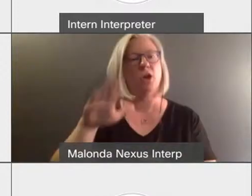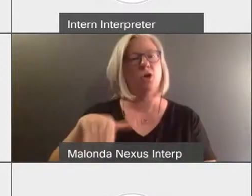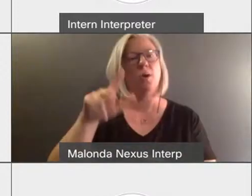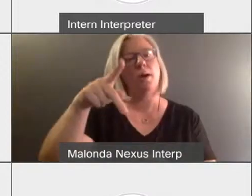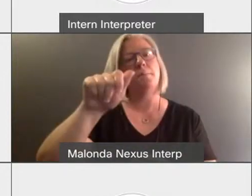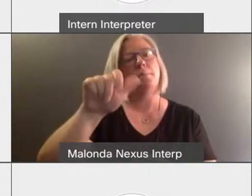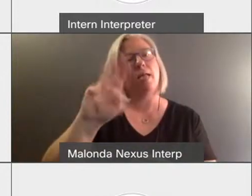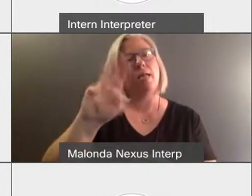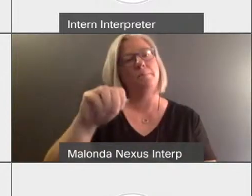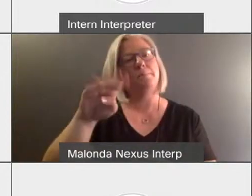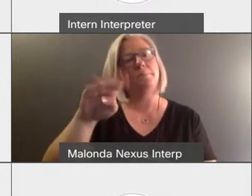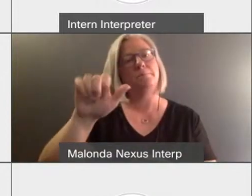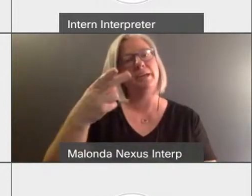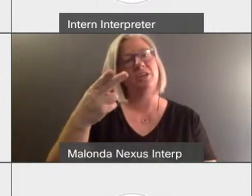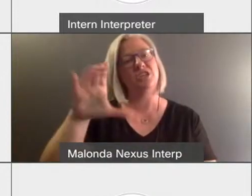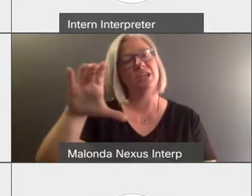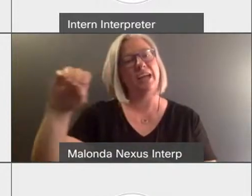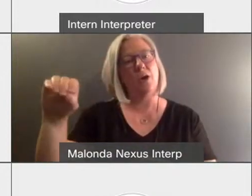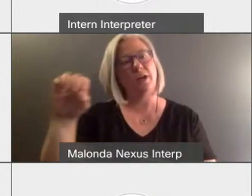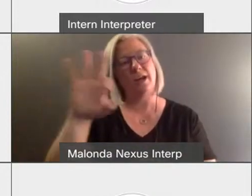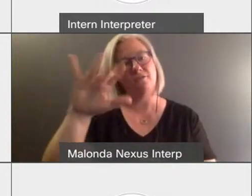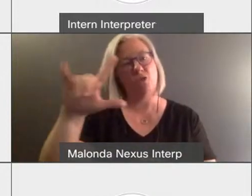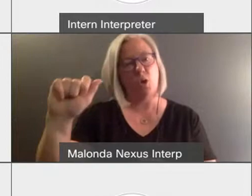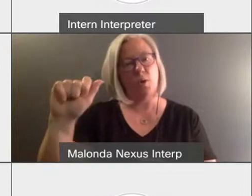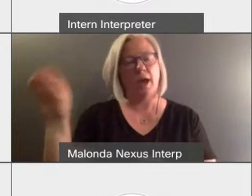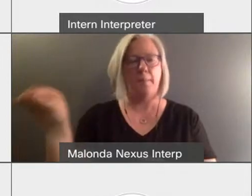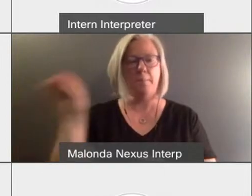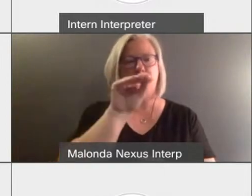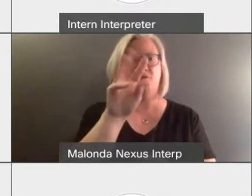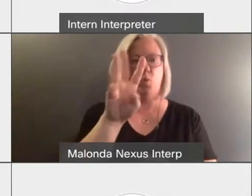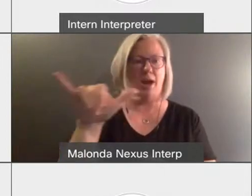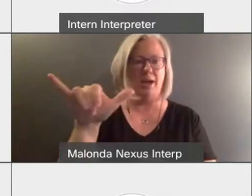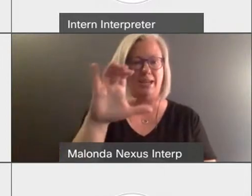Beach County, Florida, and moved to Wyandotte County.